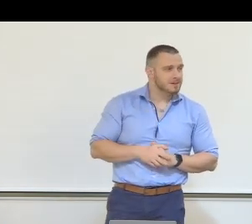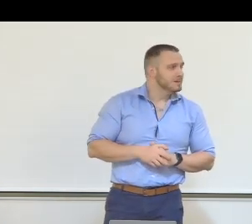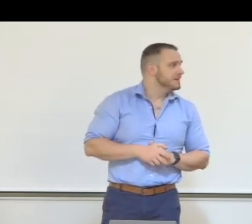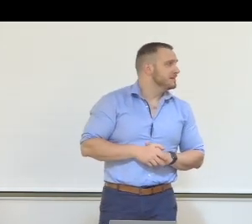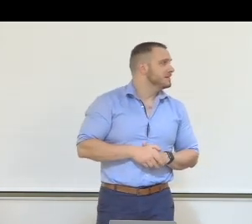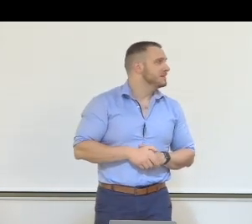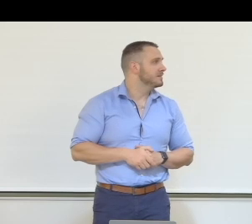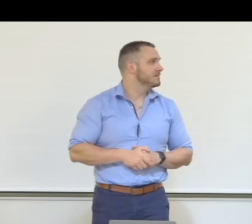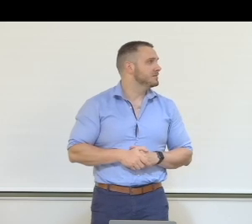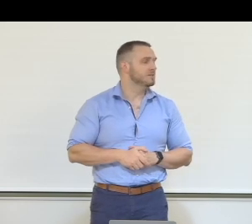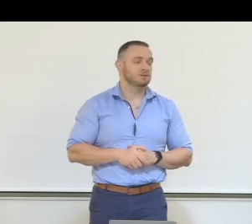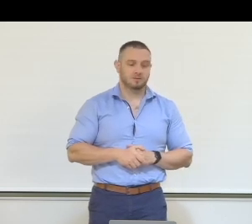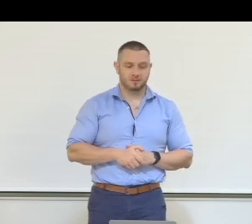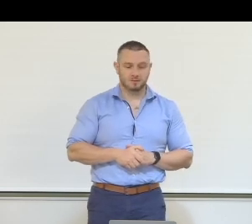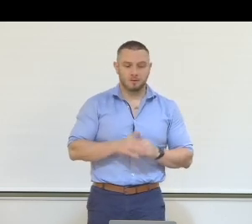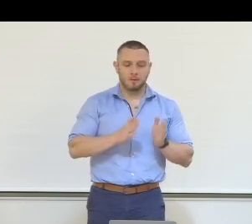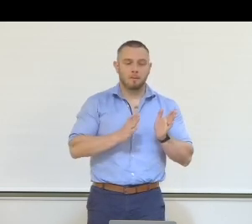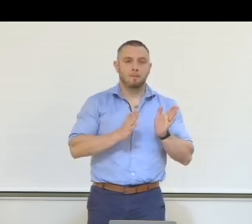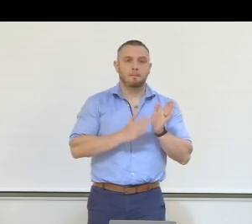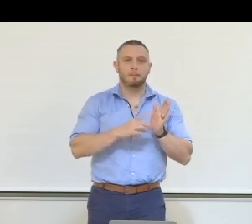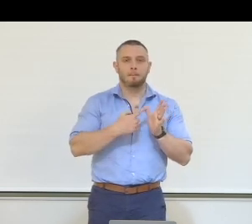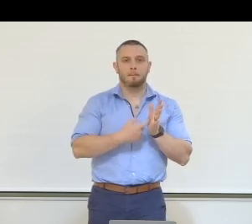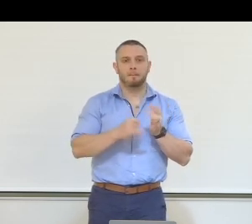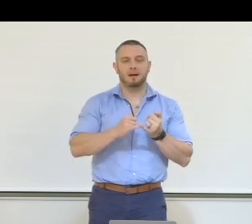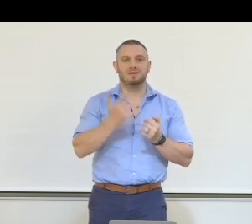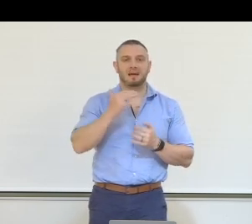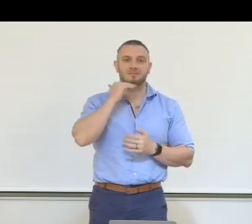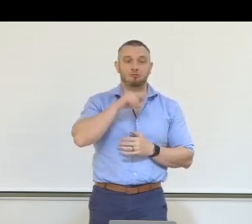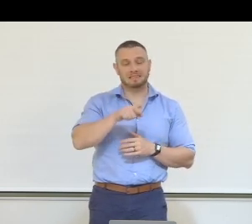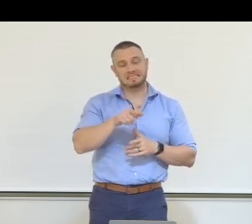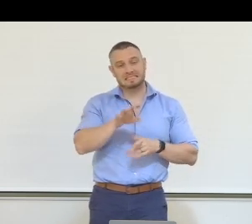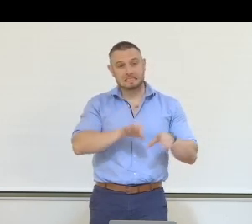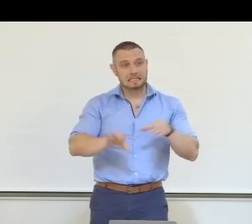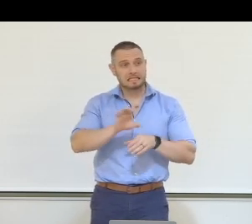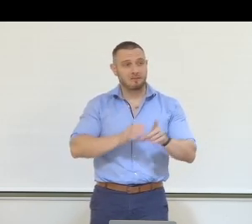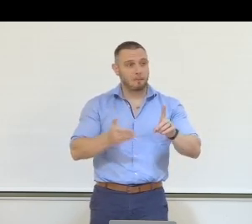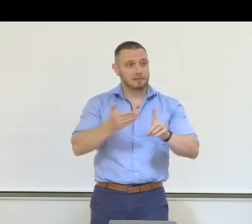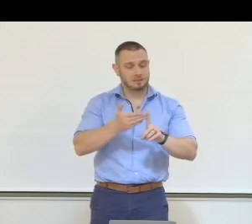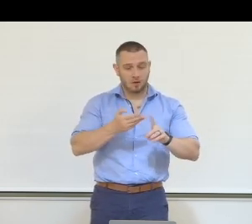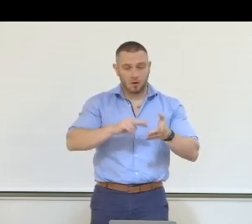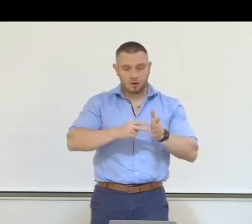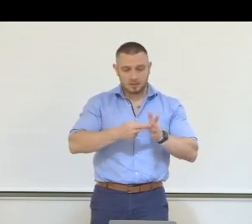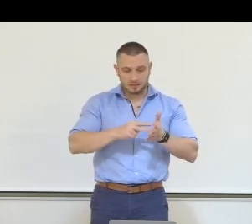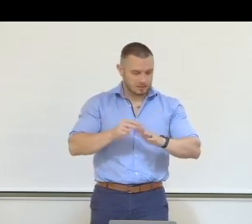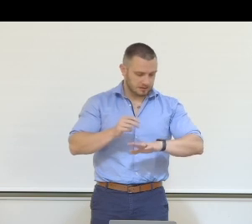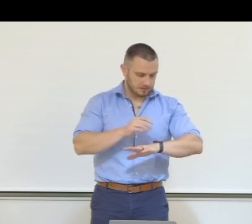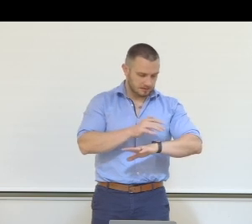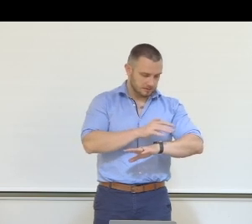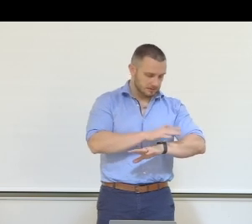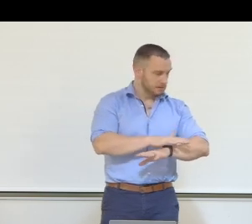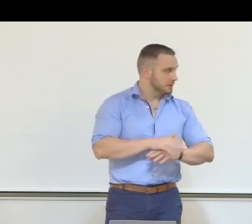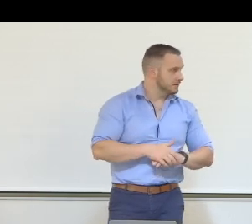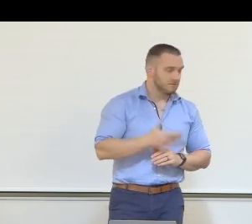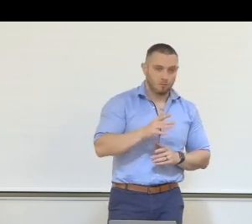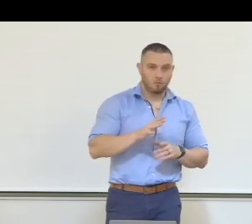Just in a few words, Mars500 is a scientific mission that was organized by the Institute of Biomedical Problems in